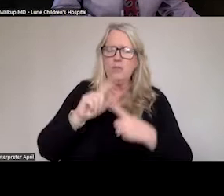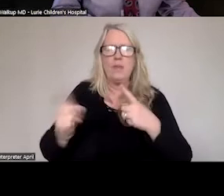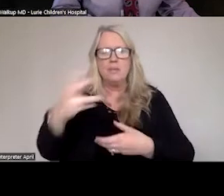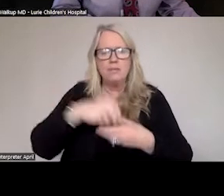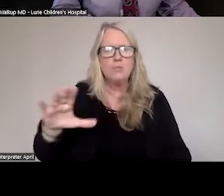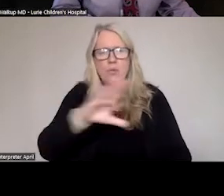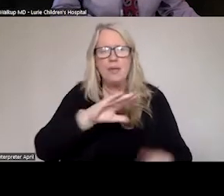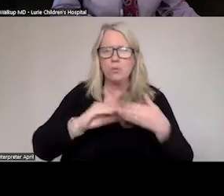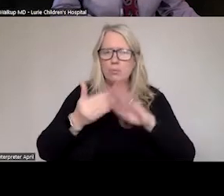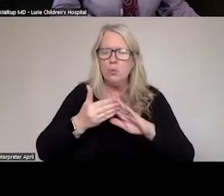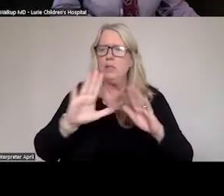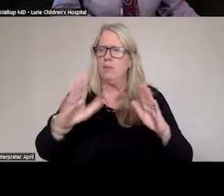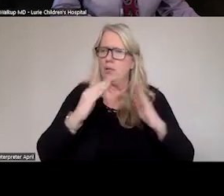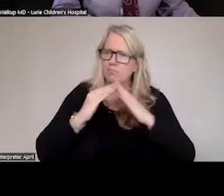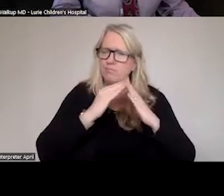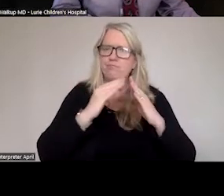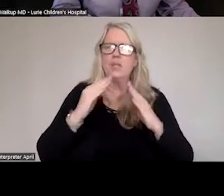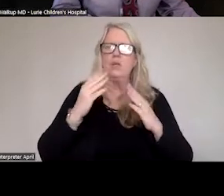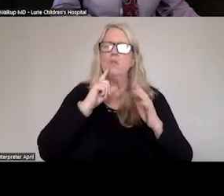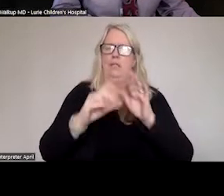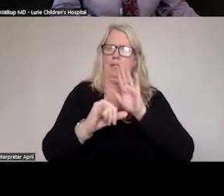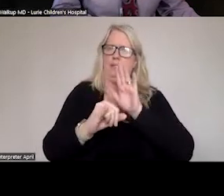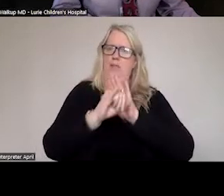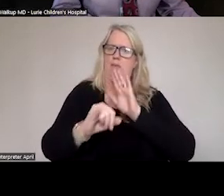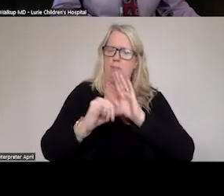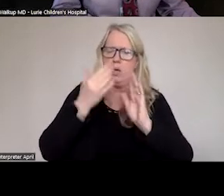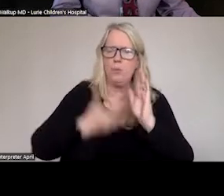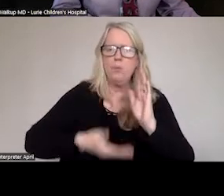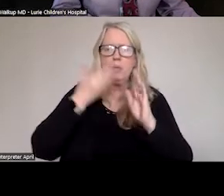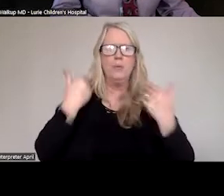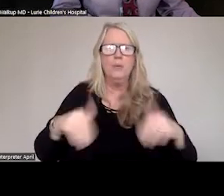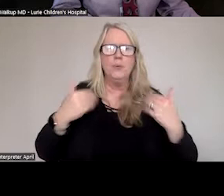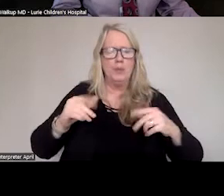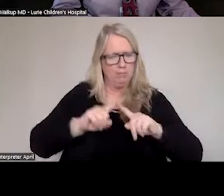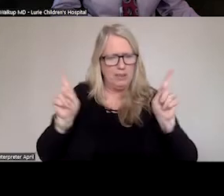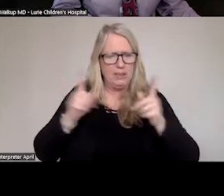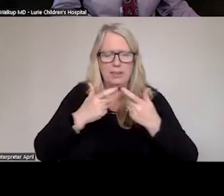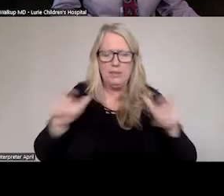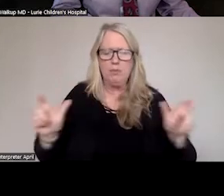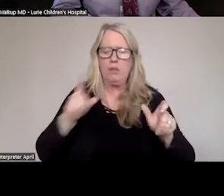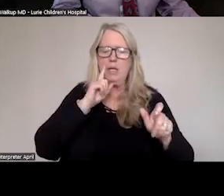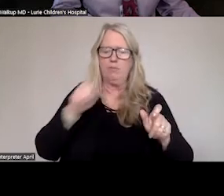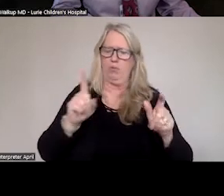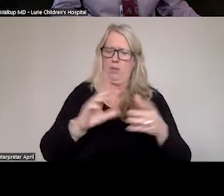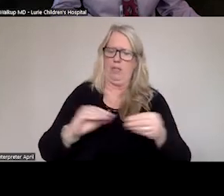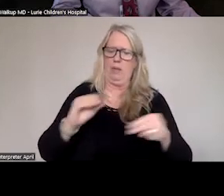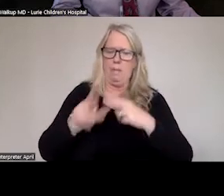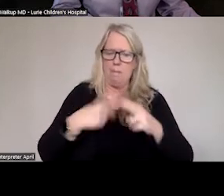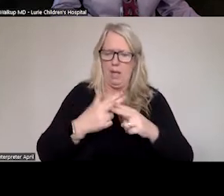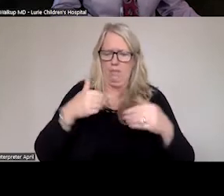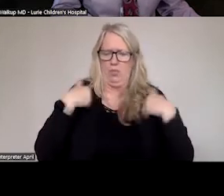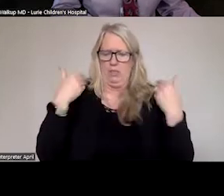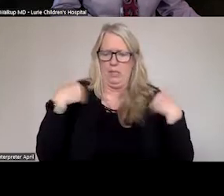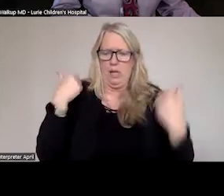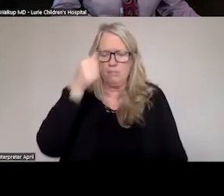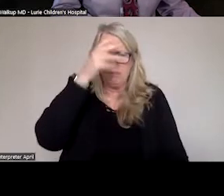And so they really identified how there's such a big difference between the narrative they see about young men in our